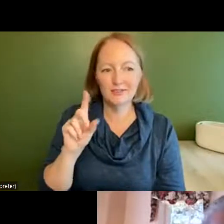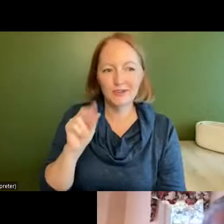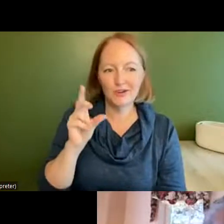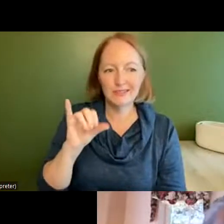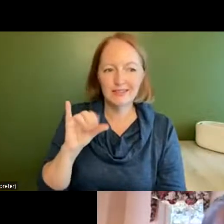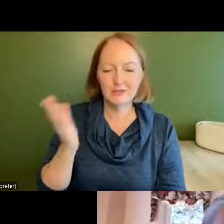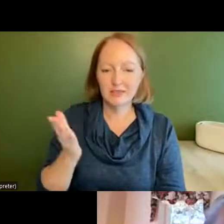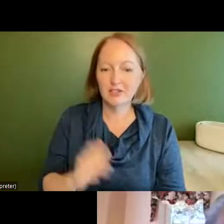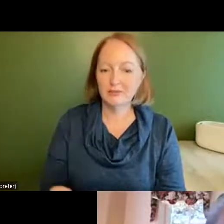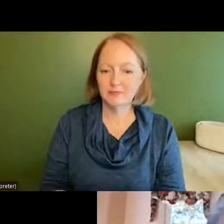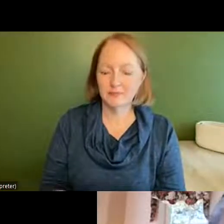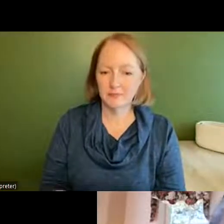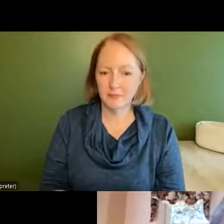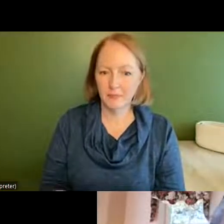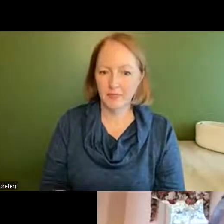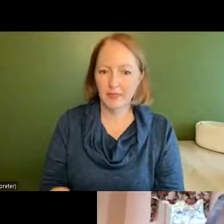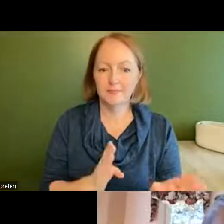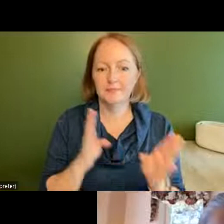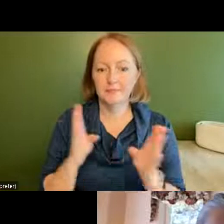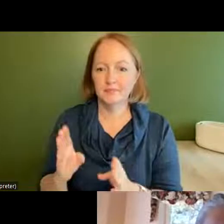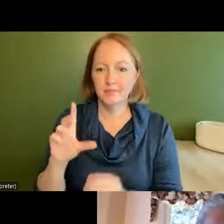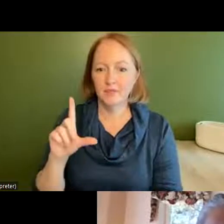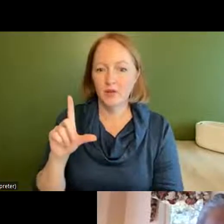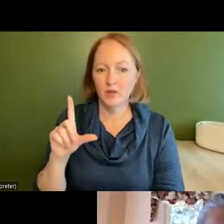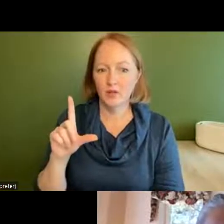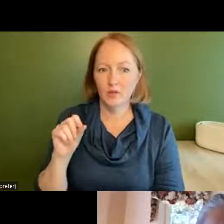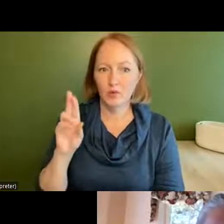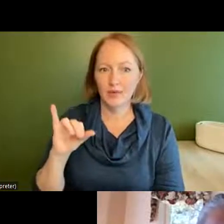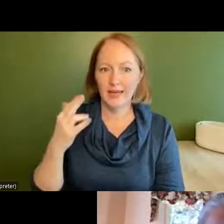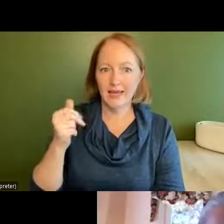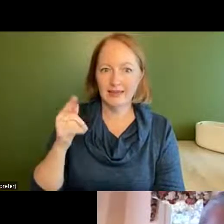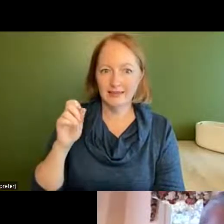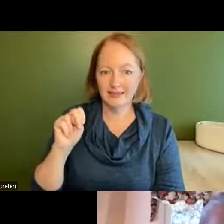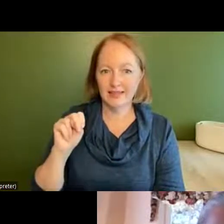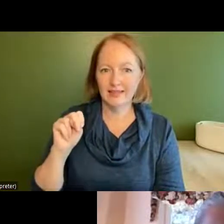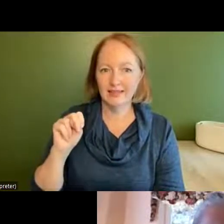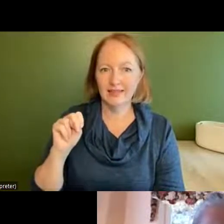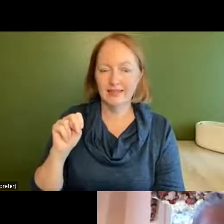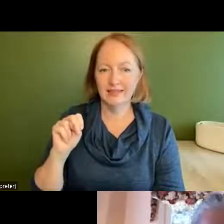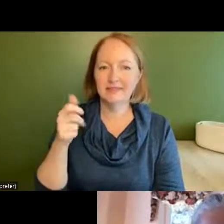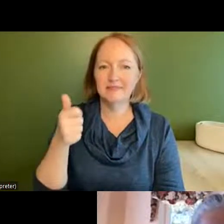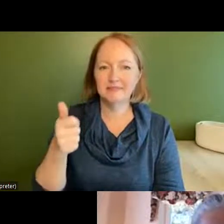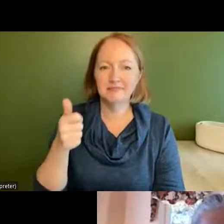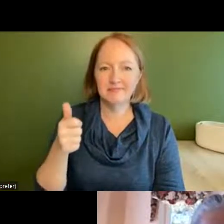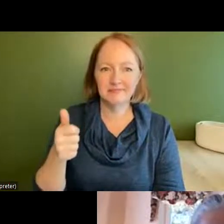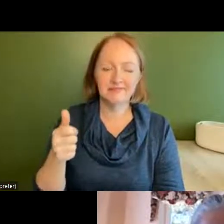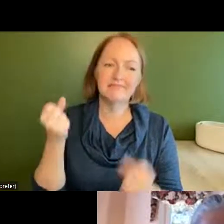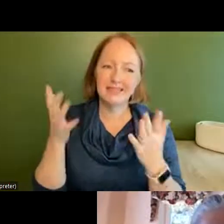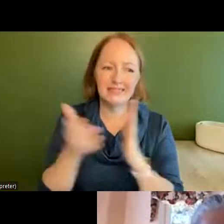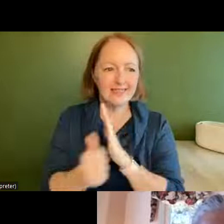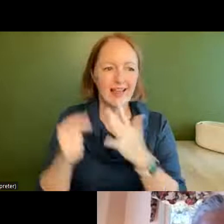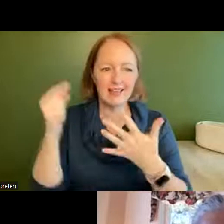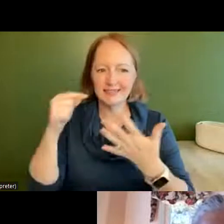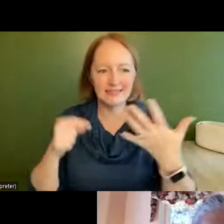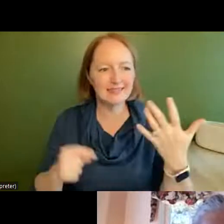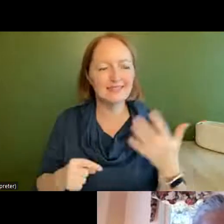here. Next, we have Lori Hansen. So Lori is a woman of many talents, greatest of